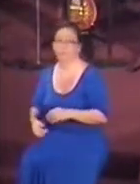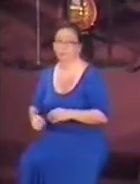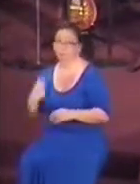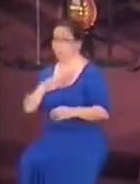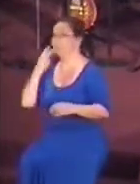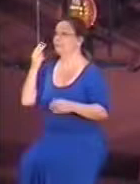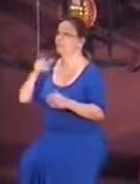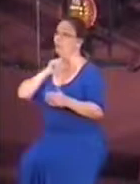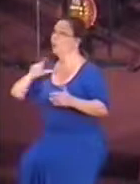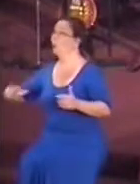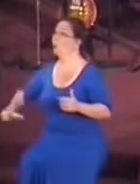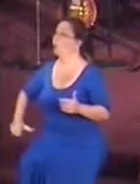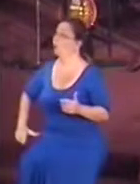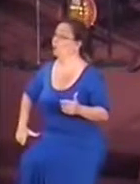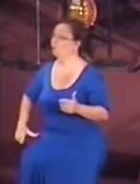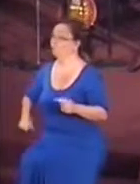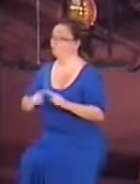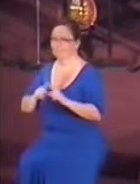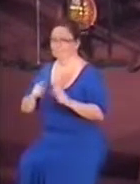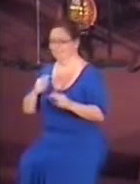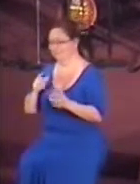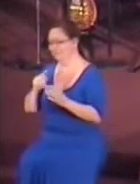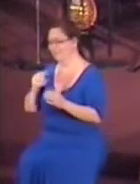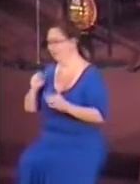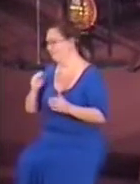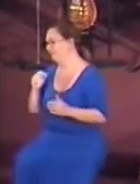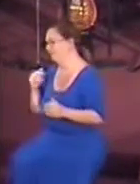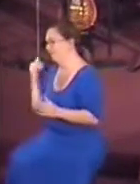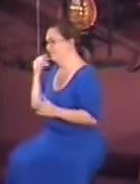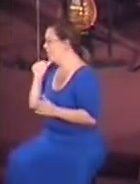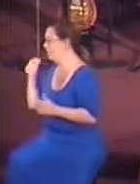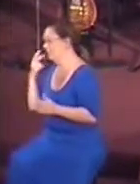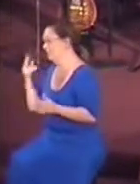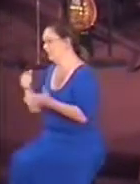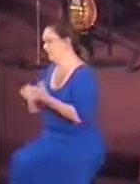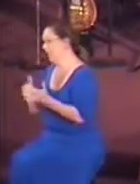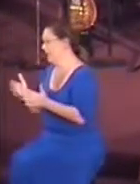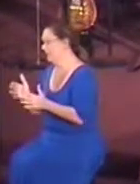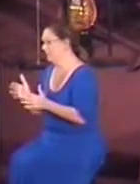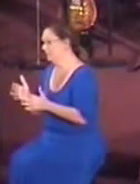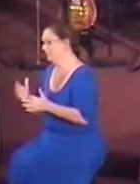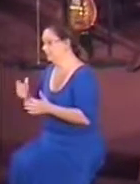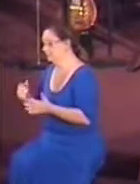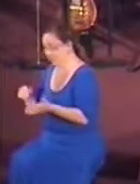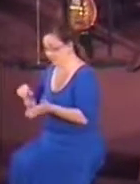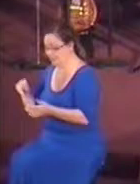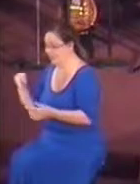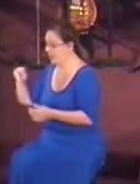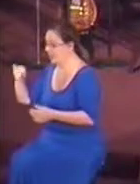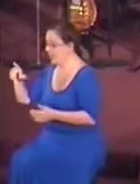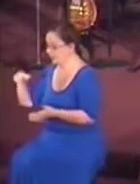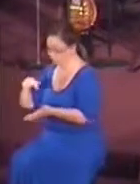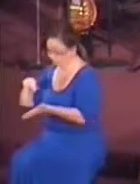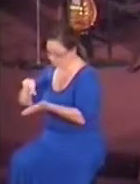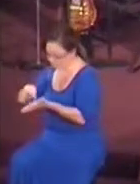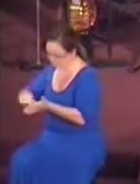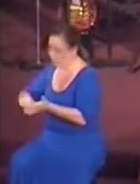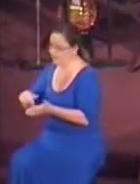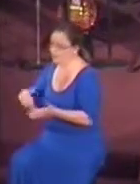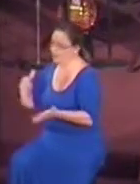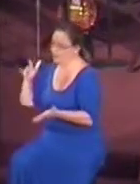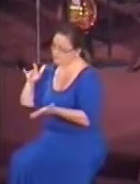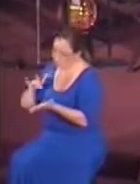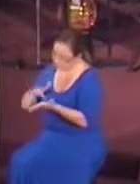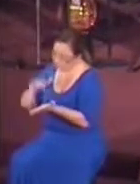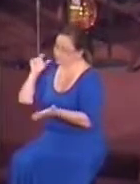the Lord. But he said to them, unless I see his hands and the imprint of the nails, and put my finger into